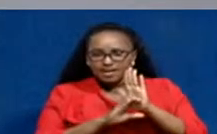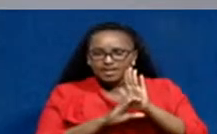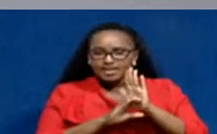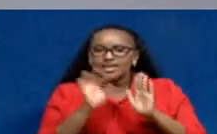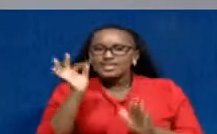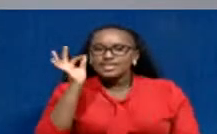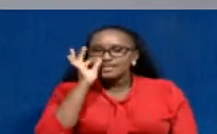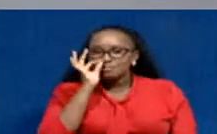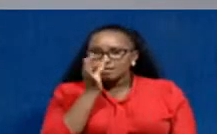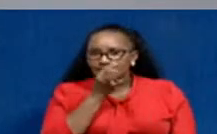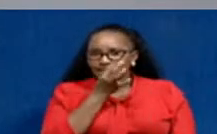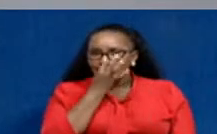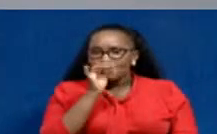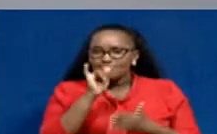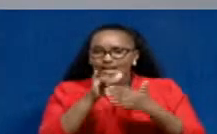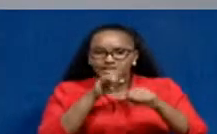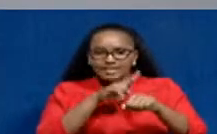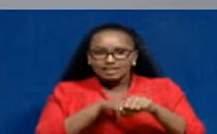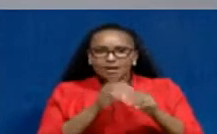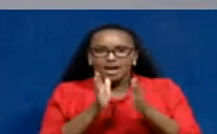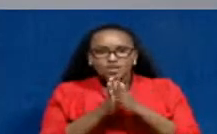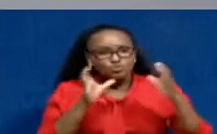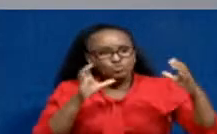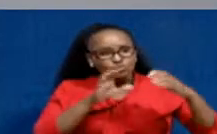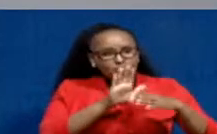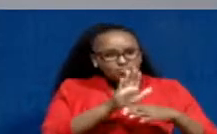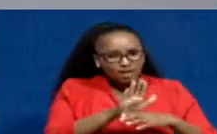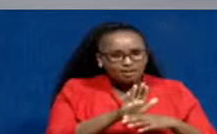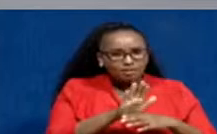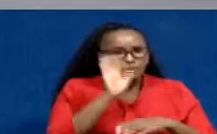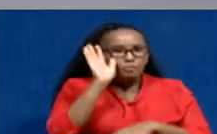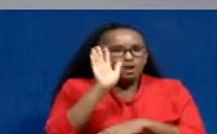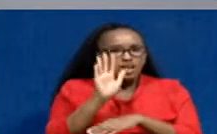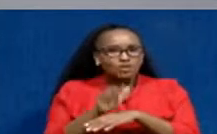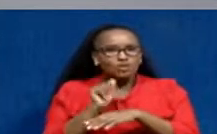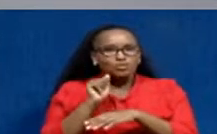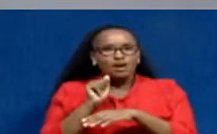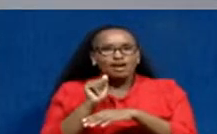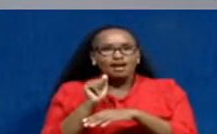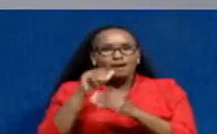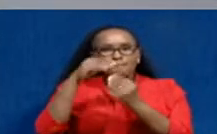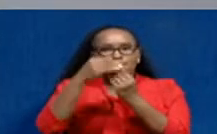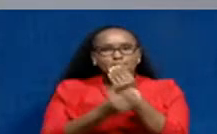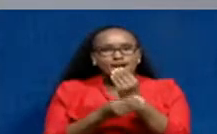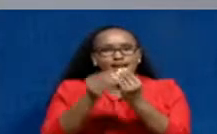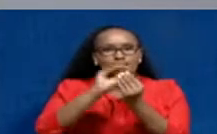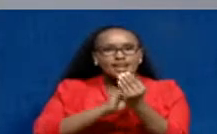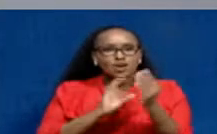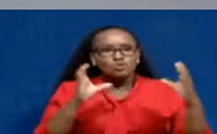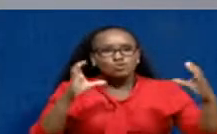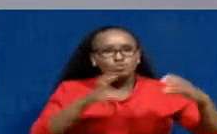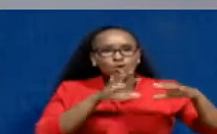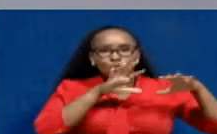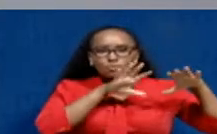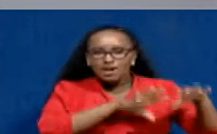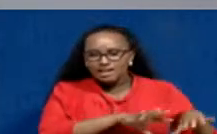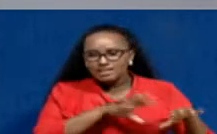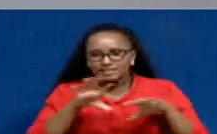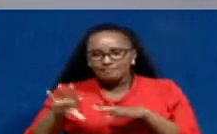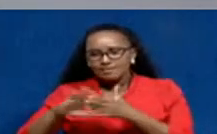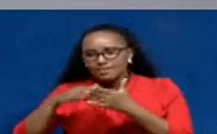Kibaki and his team, that were called Banana Team, suffered a resounding